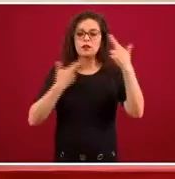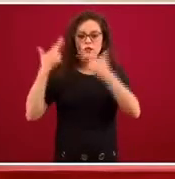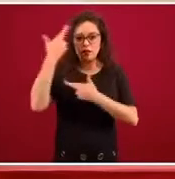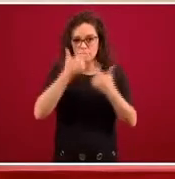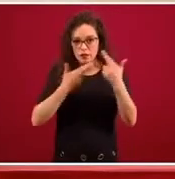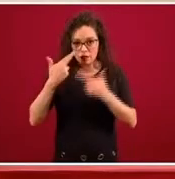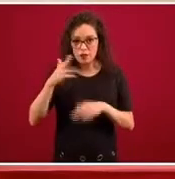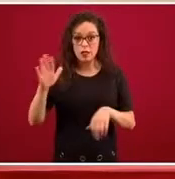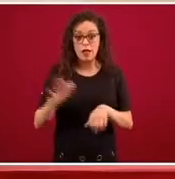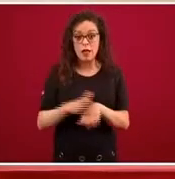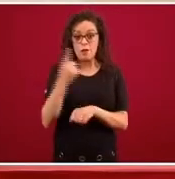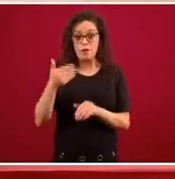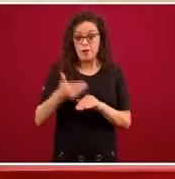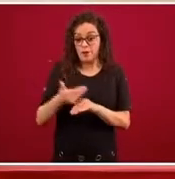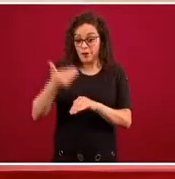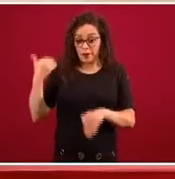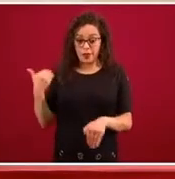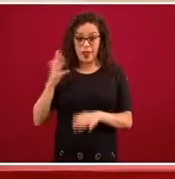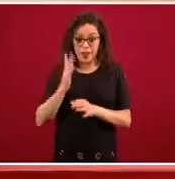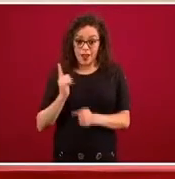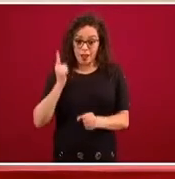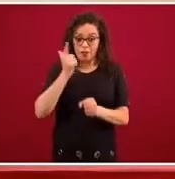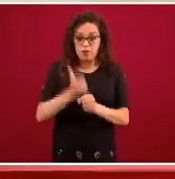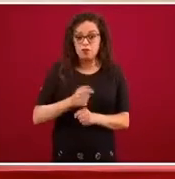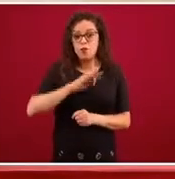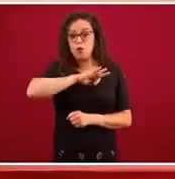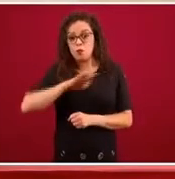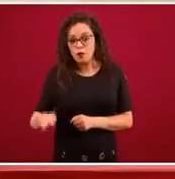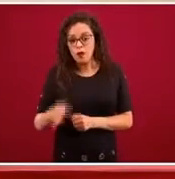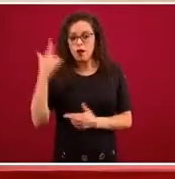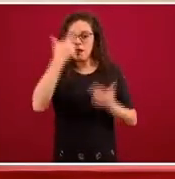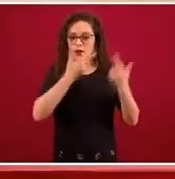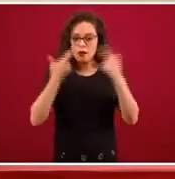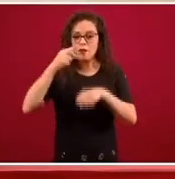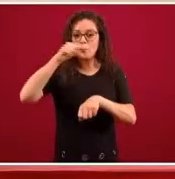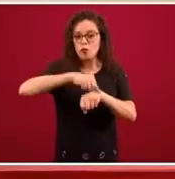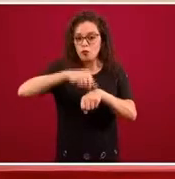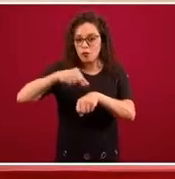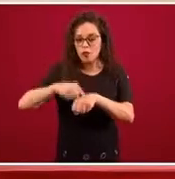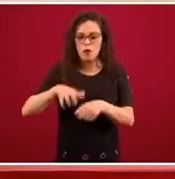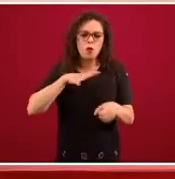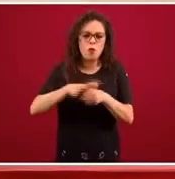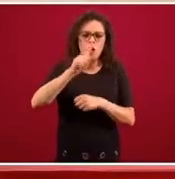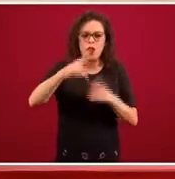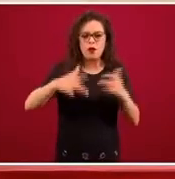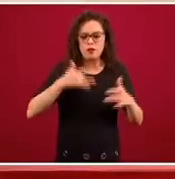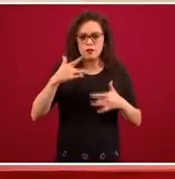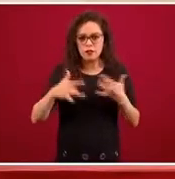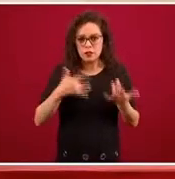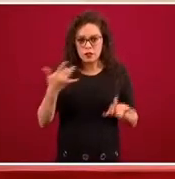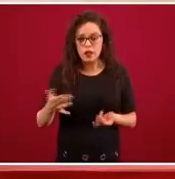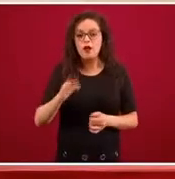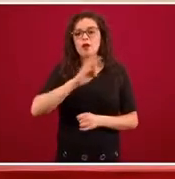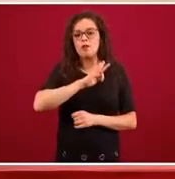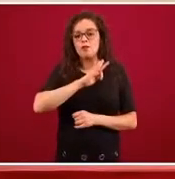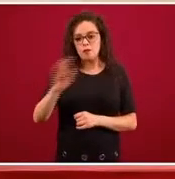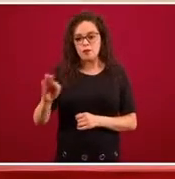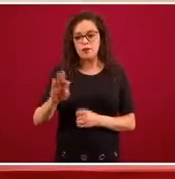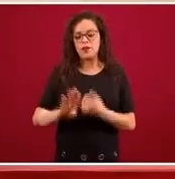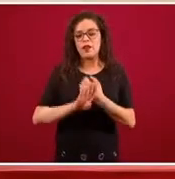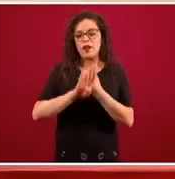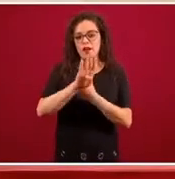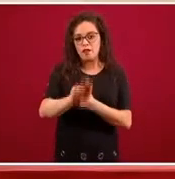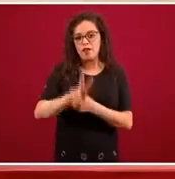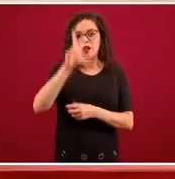you exhibit any COVID-related symptoms, you must seek medical attention immediately, because if you